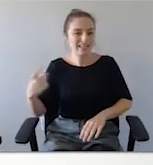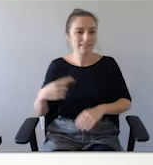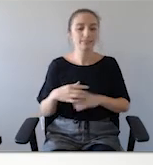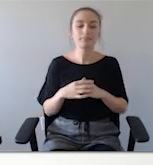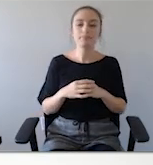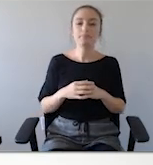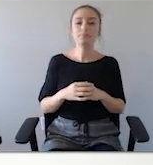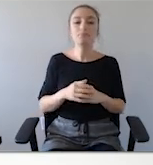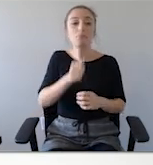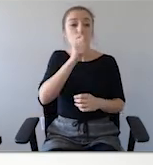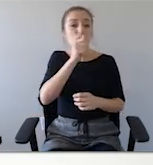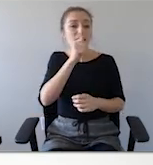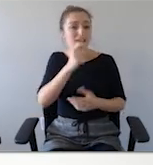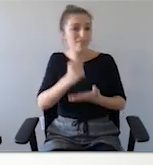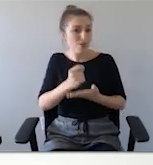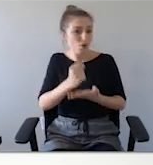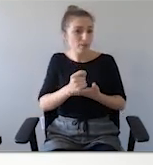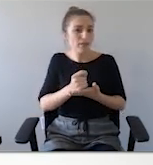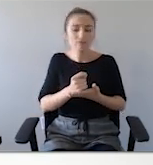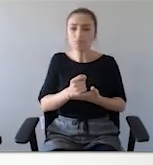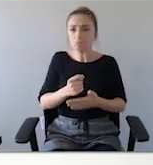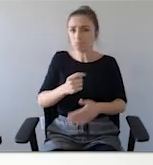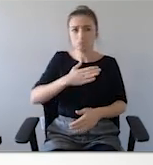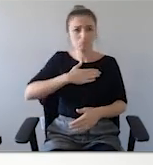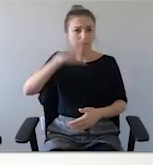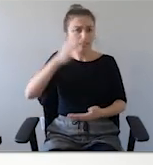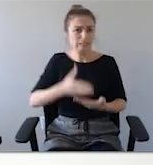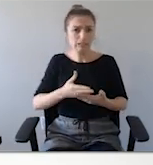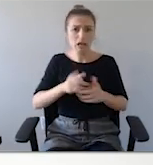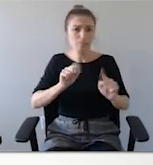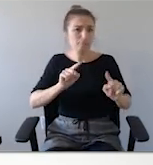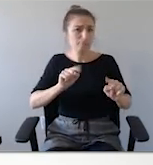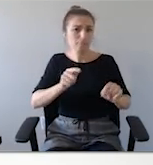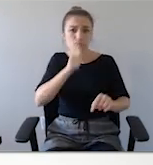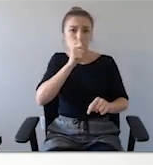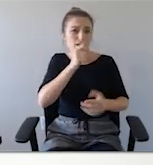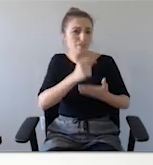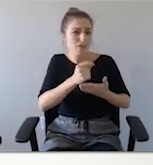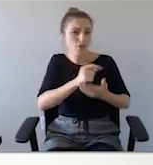therapy. My son got private therapy till he was 21 years old. That's not relevant.